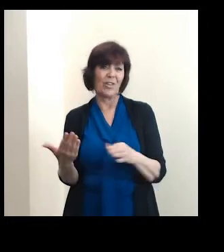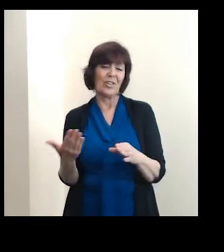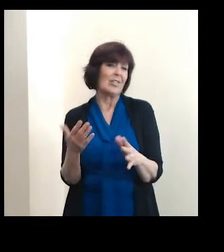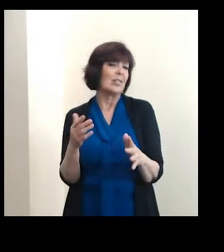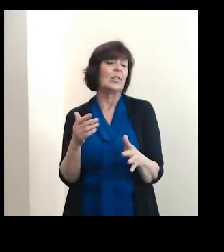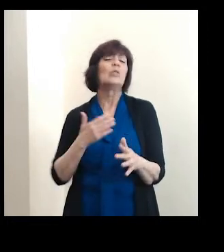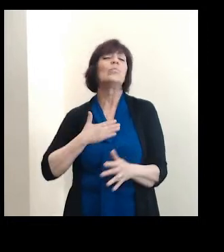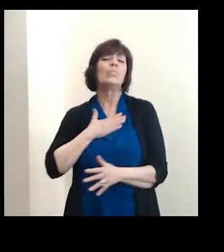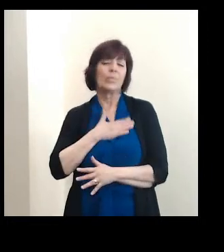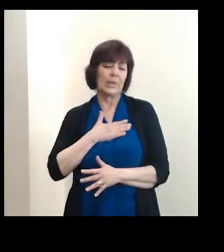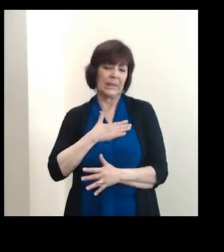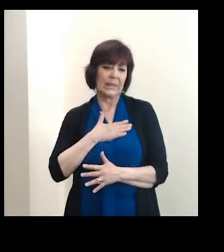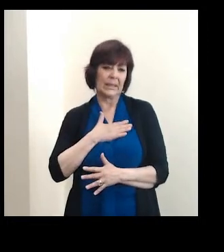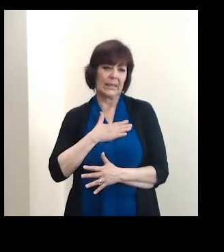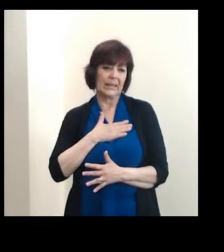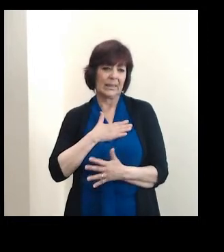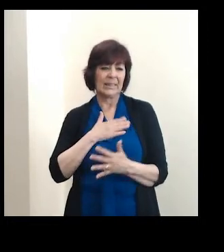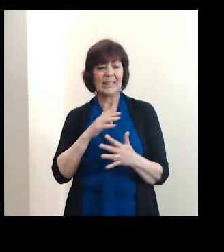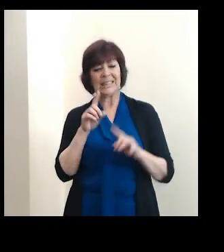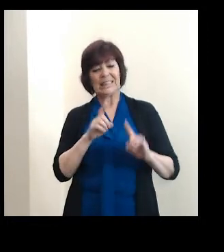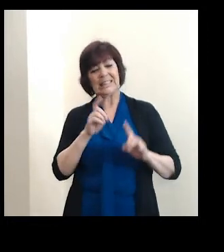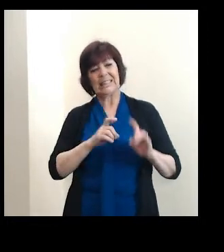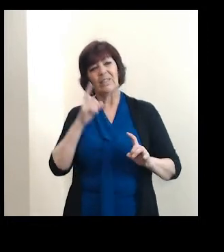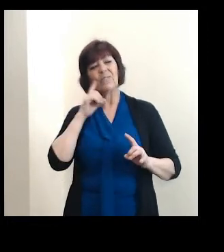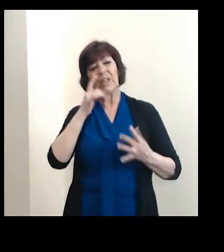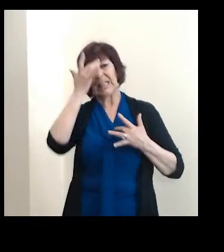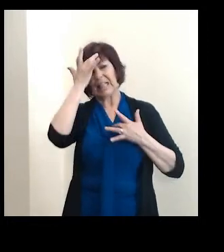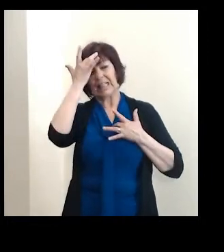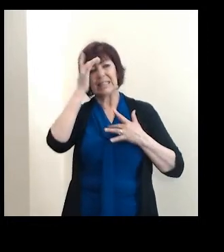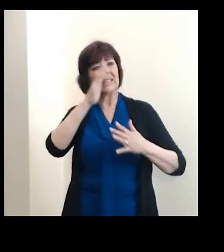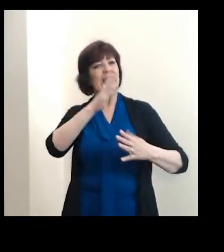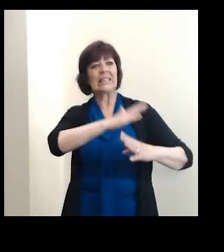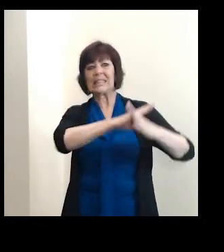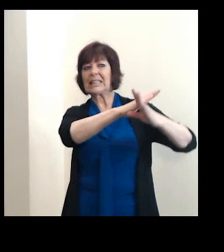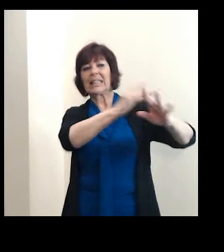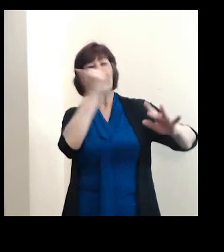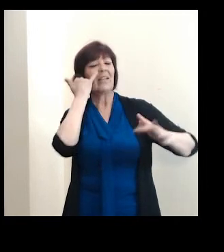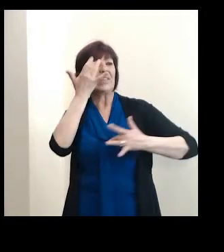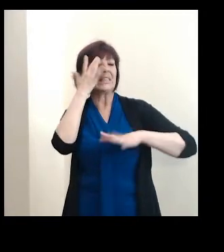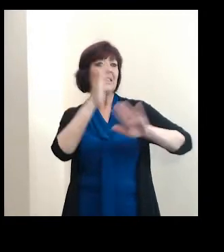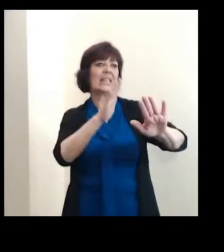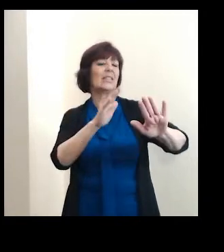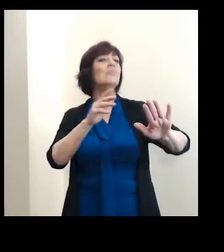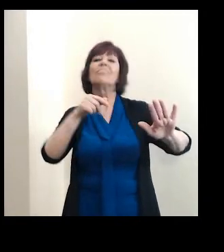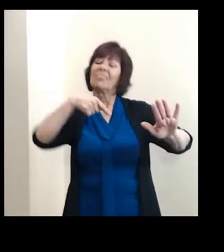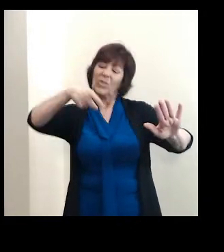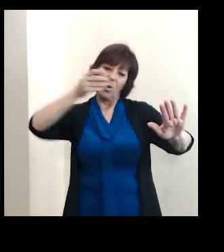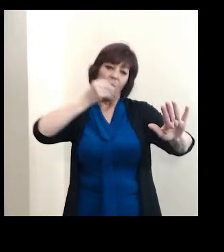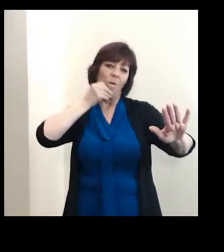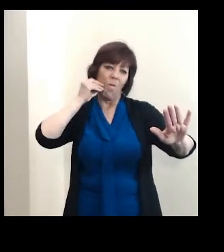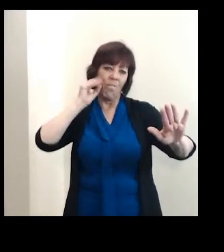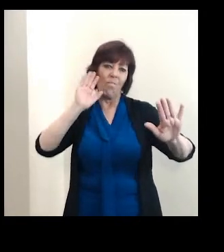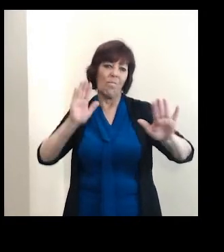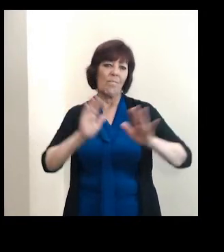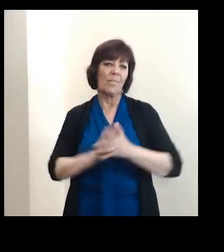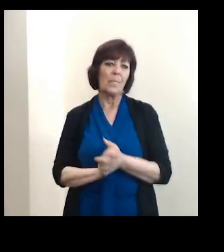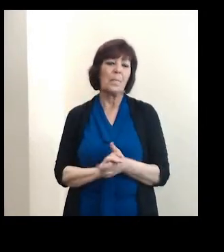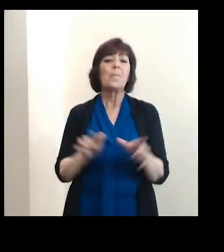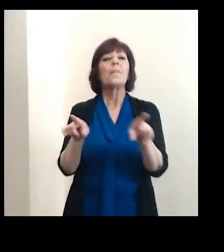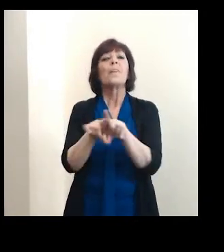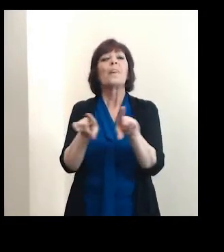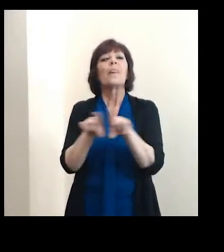shift, please screen them for illness and put a hard stop if anybody answers yes to any of these symptoms.